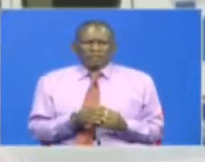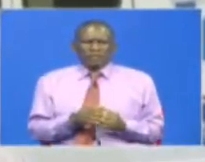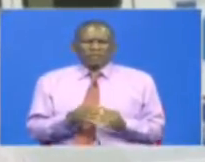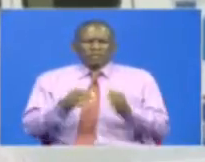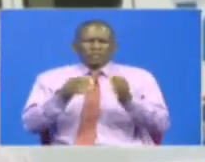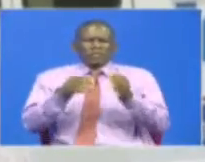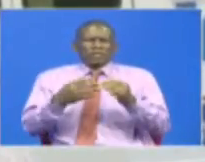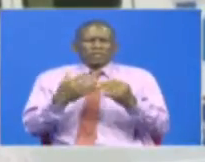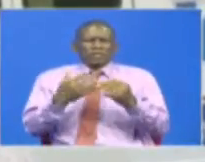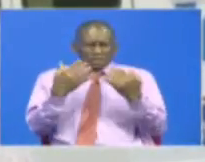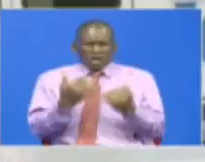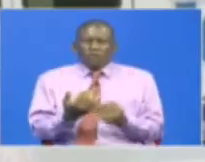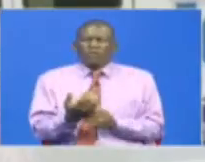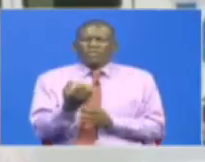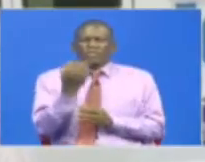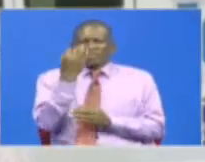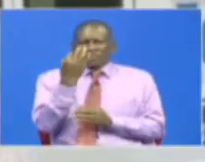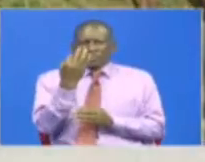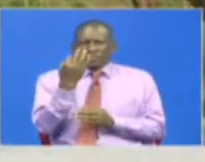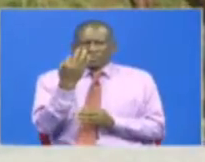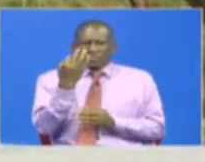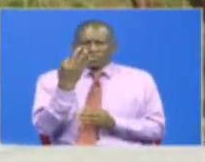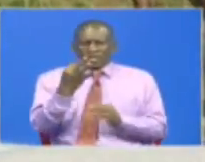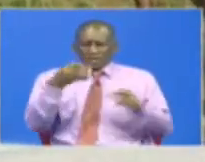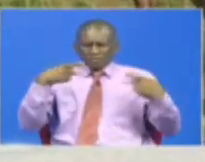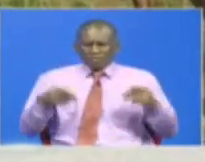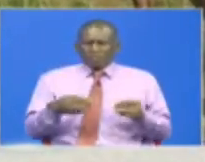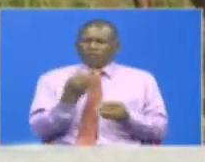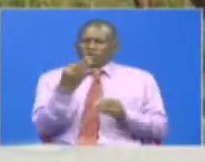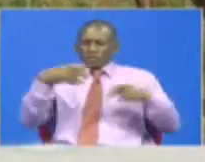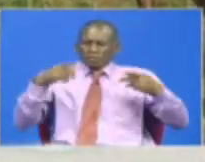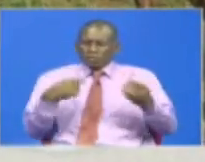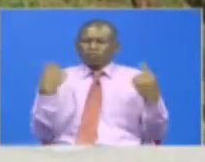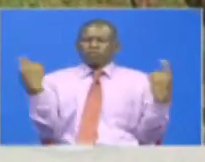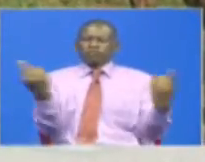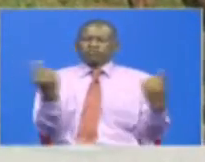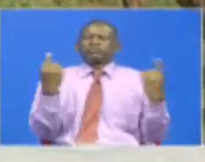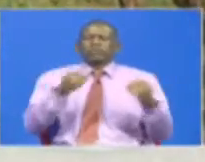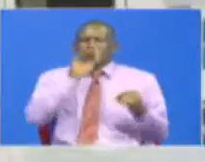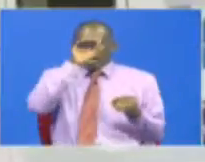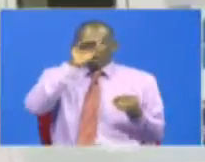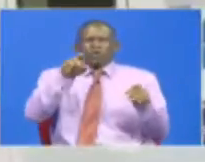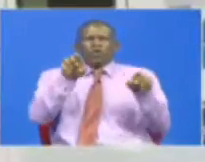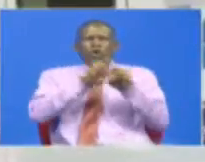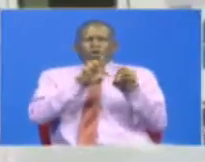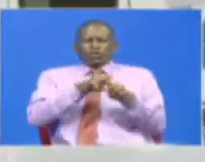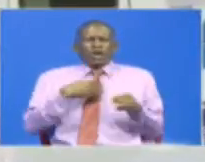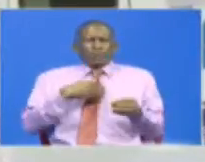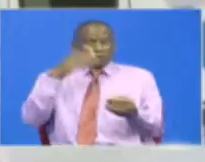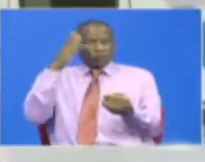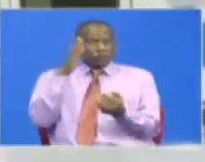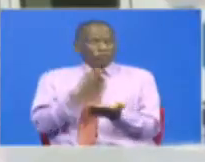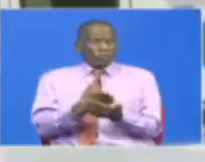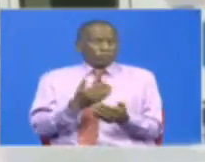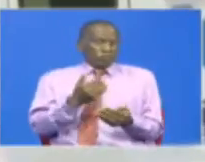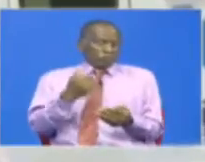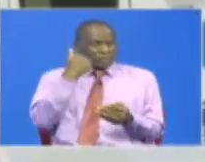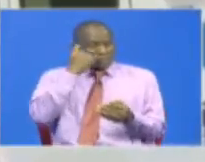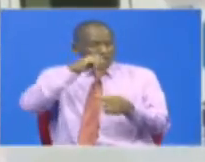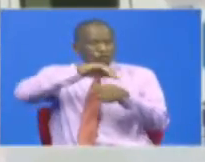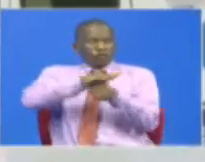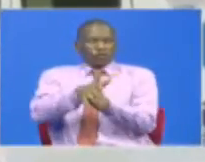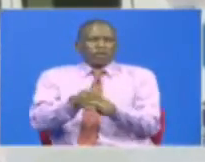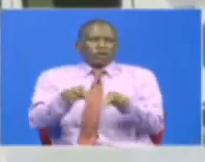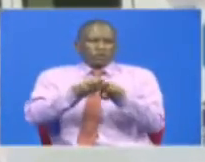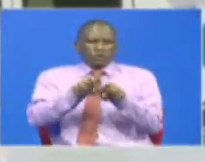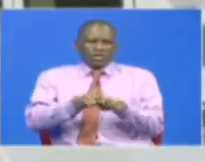And three persons, human, who are handling the camel have also been found to be having the coronavirus, the